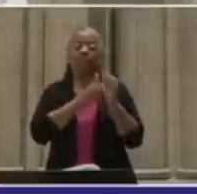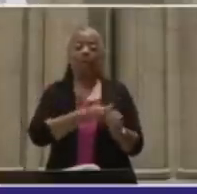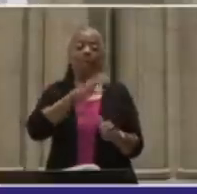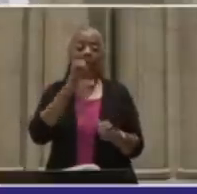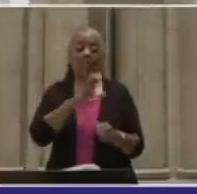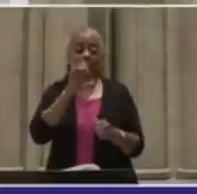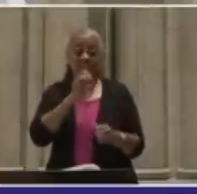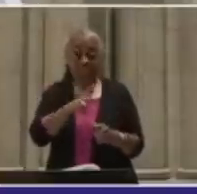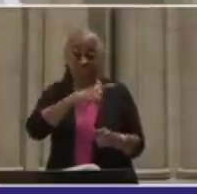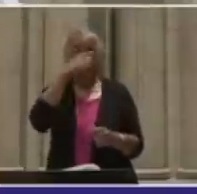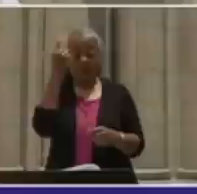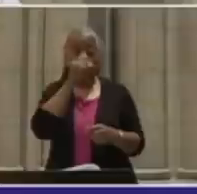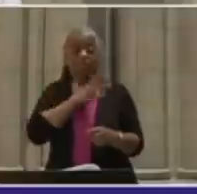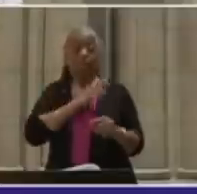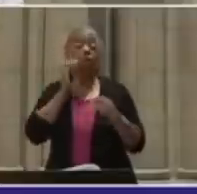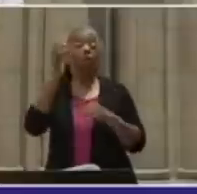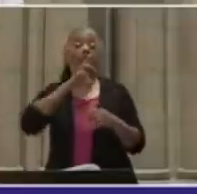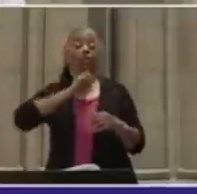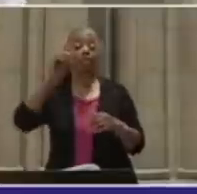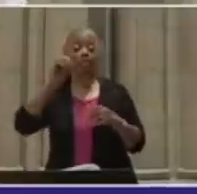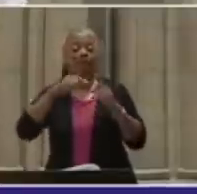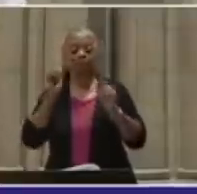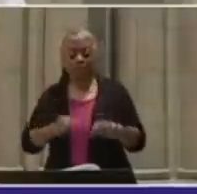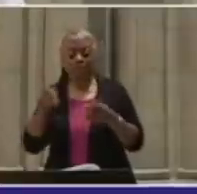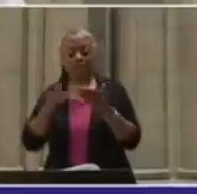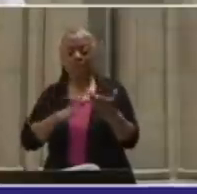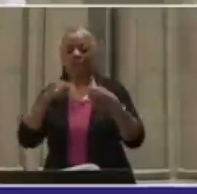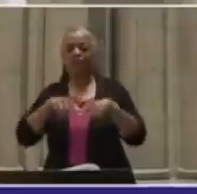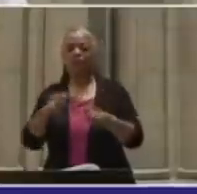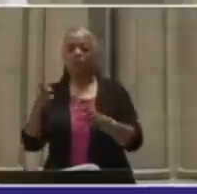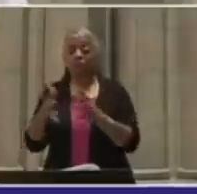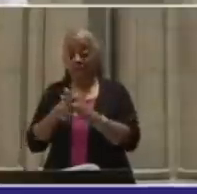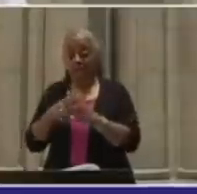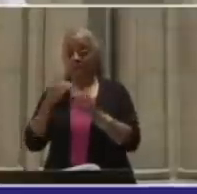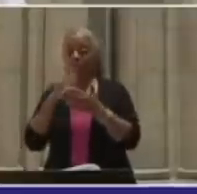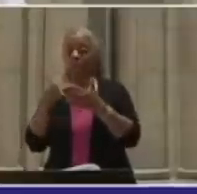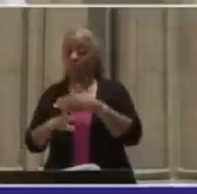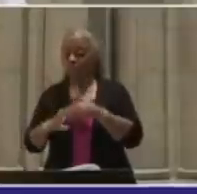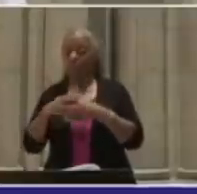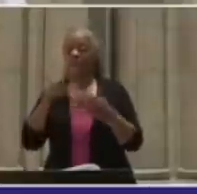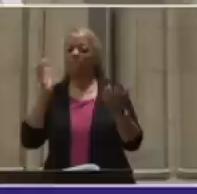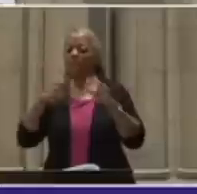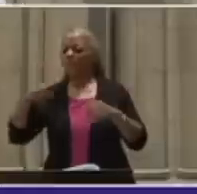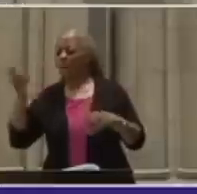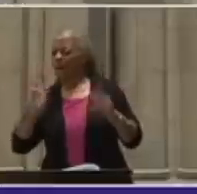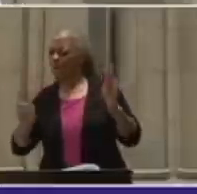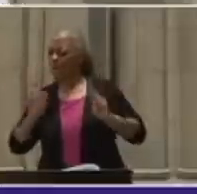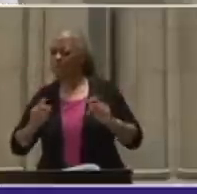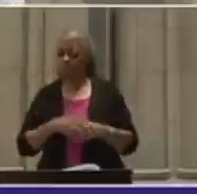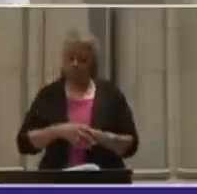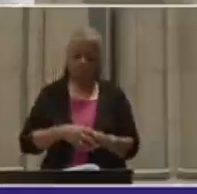over 30 are 4 to 5 times more likely to die during pregnancy or childbirth compared to white women. This ought not